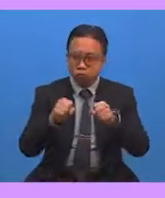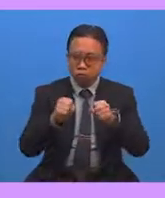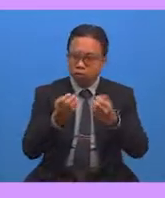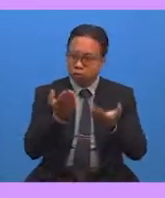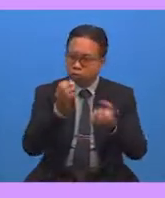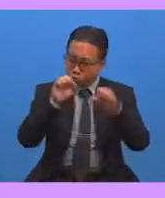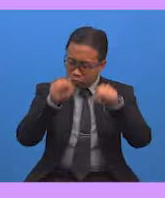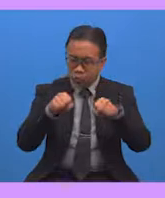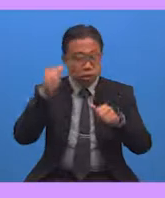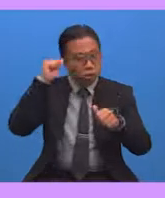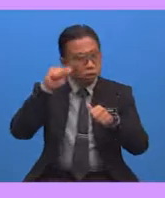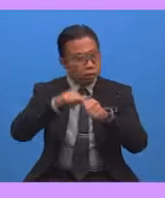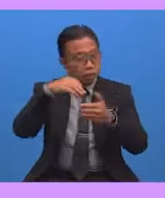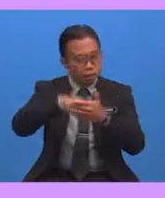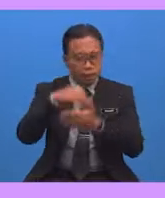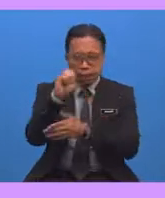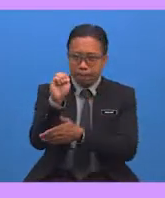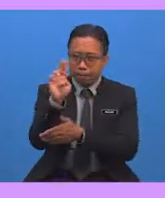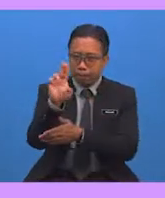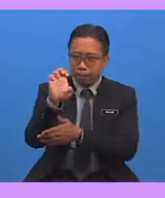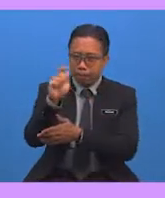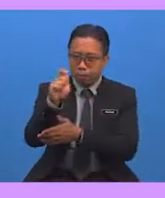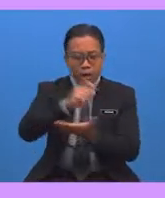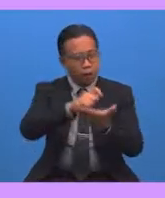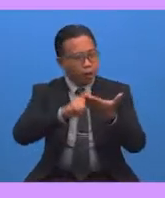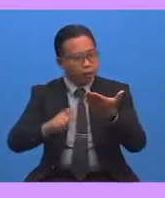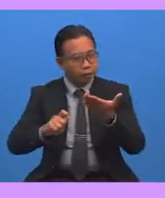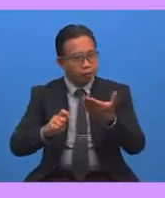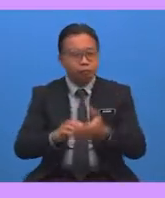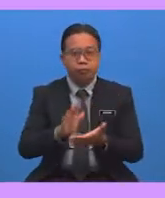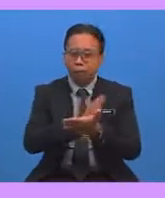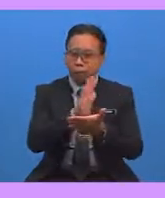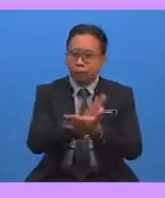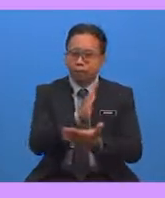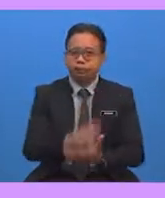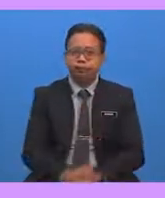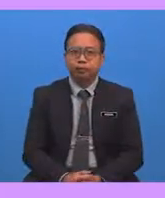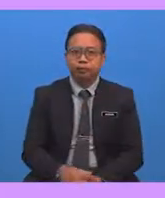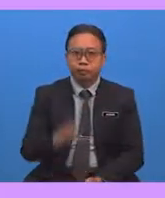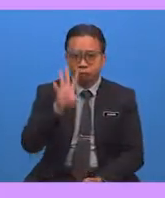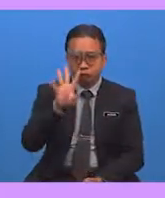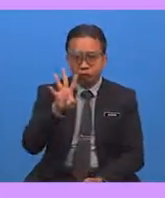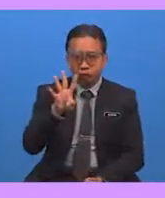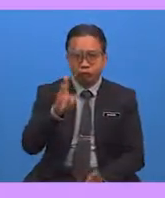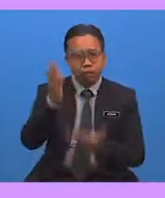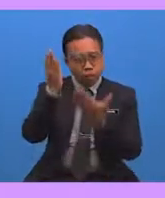better success in MUET writing paper. 4. Vivid and